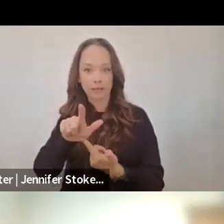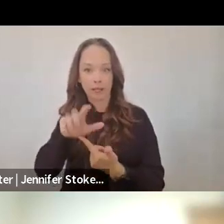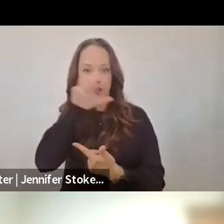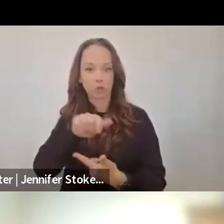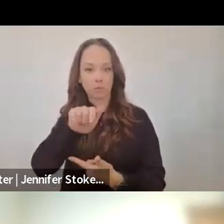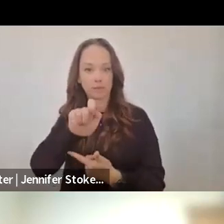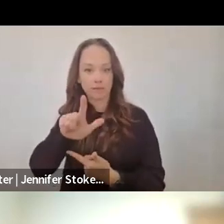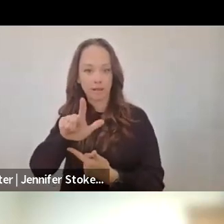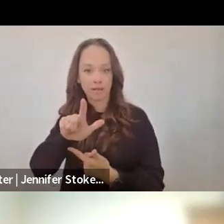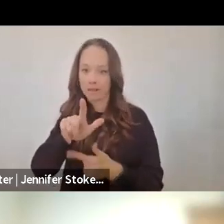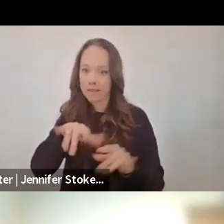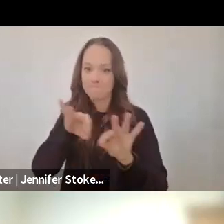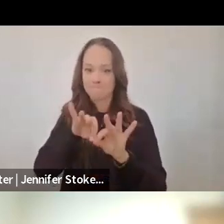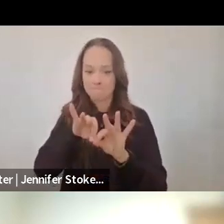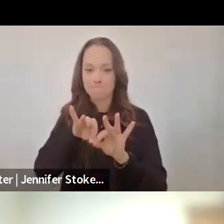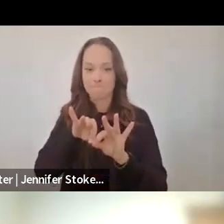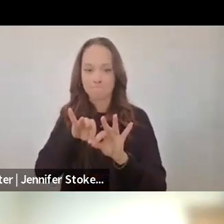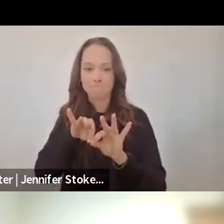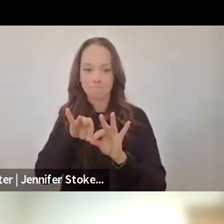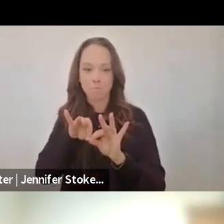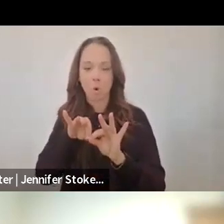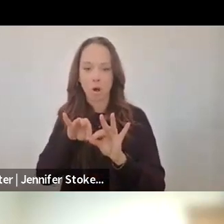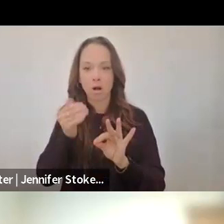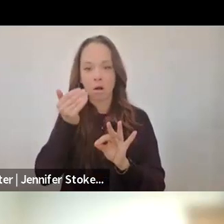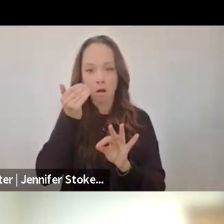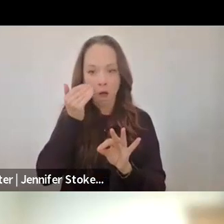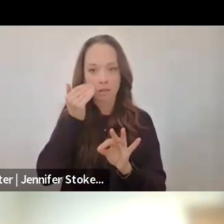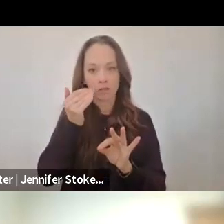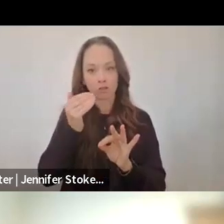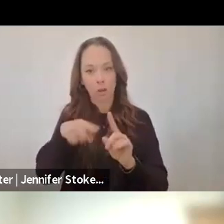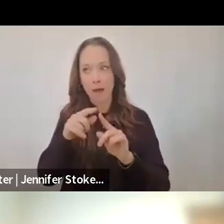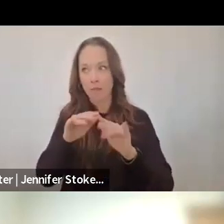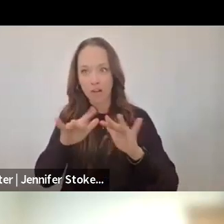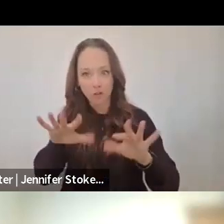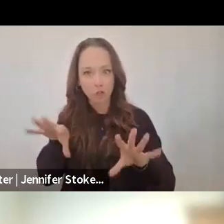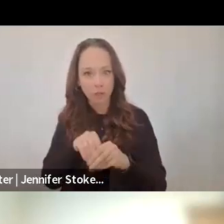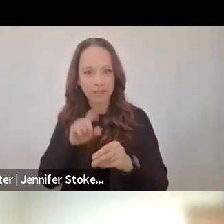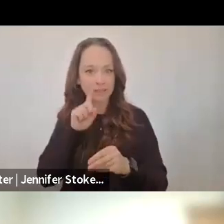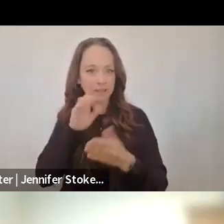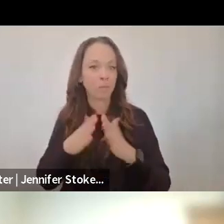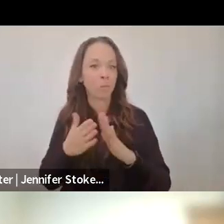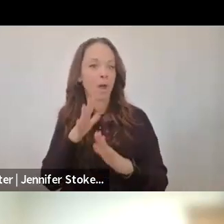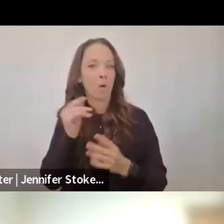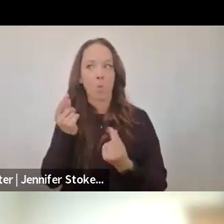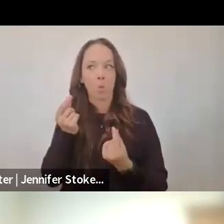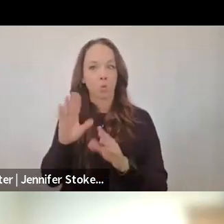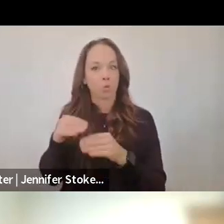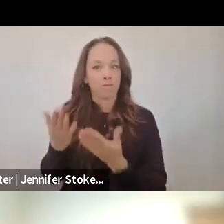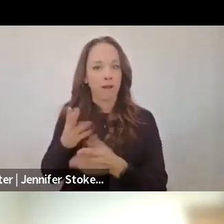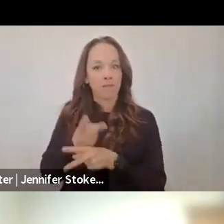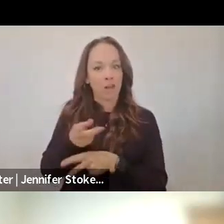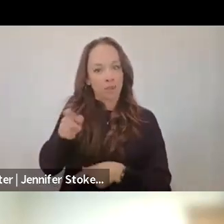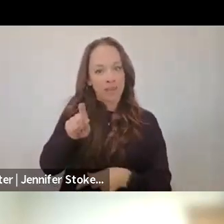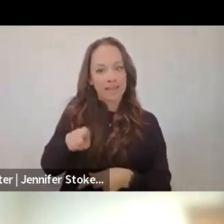be resources and knowledge around the diversity of deaf people and what we need to do to provide the kind of care that they deserve in